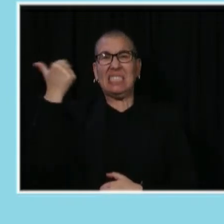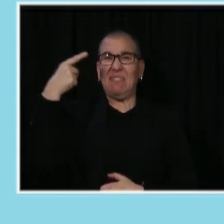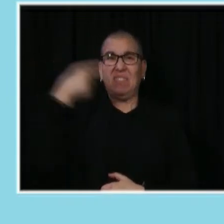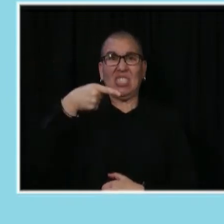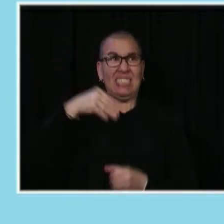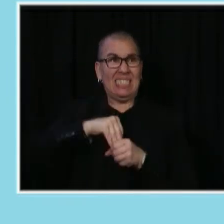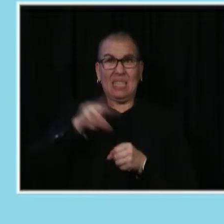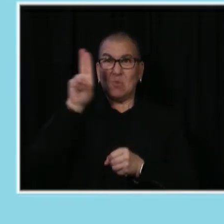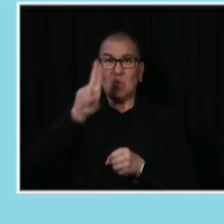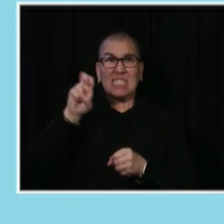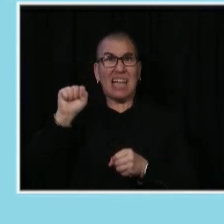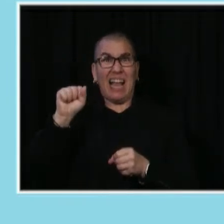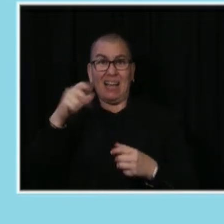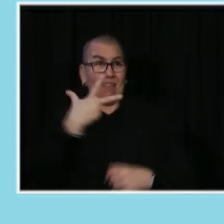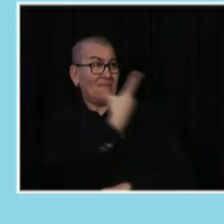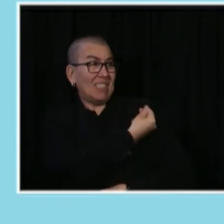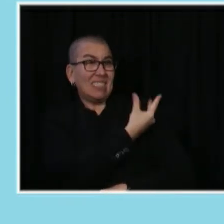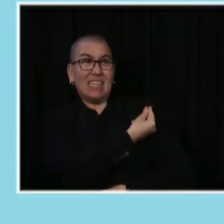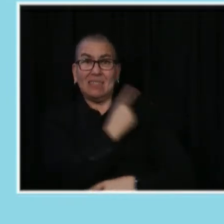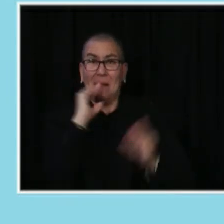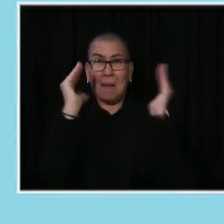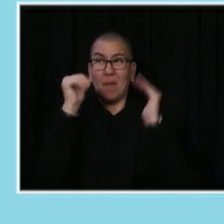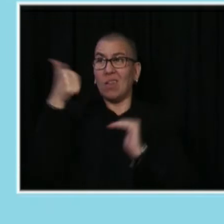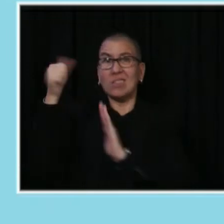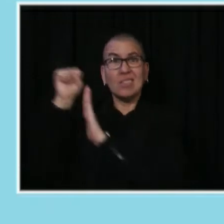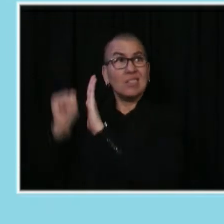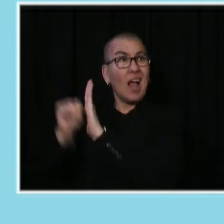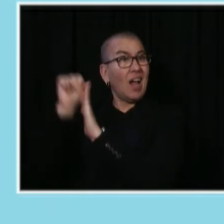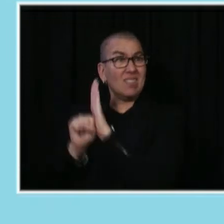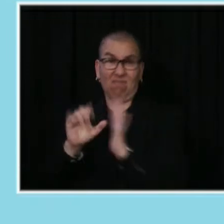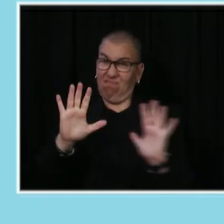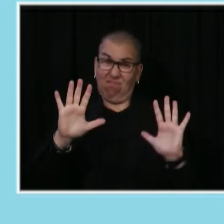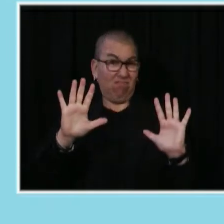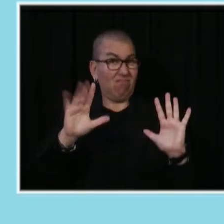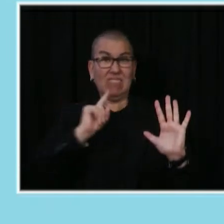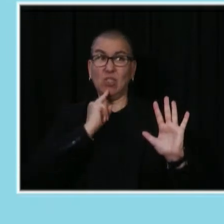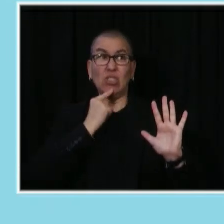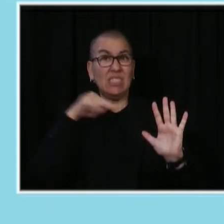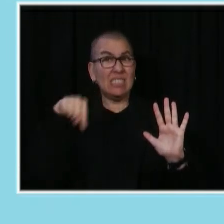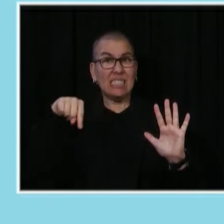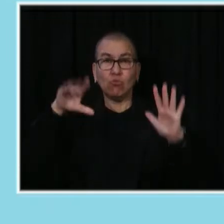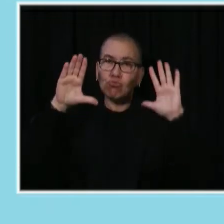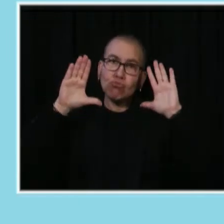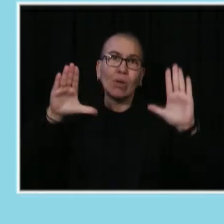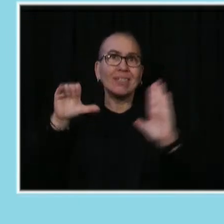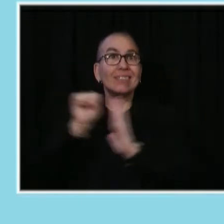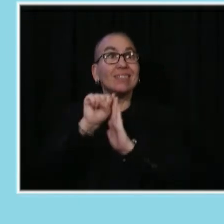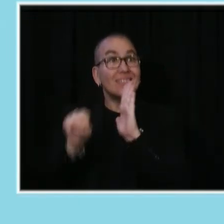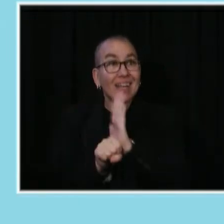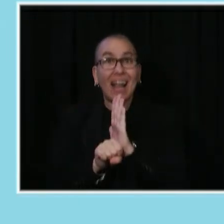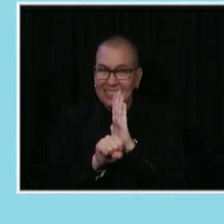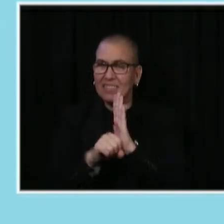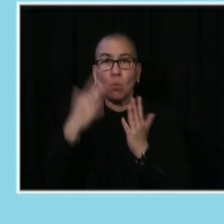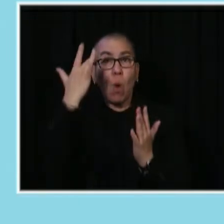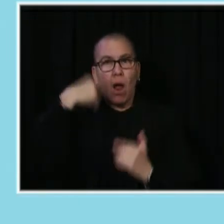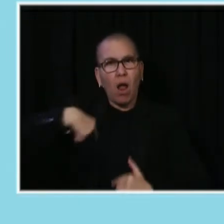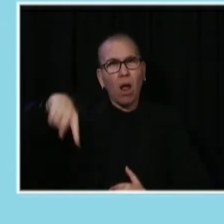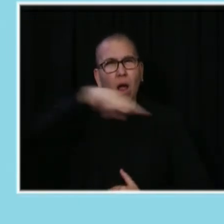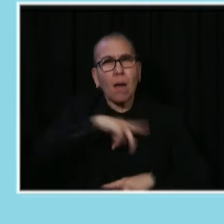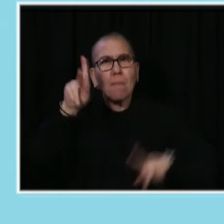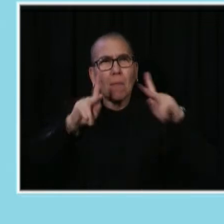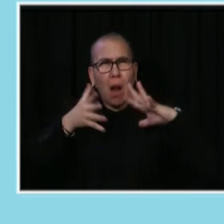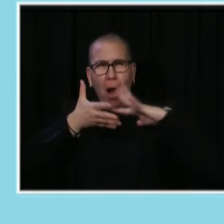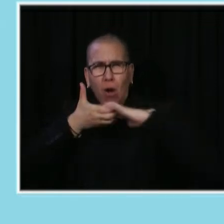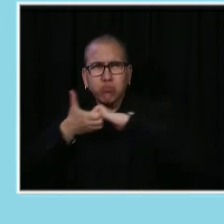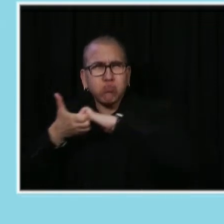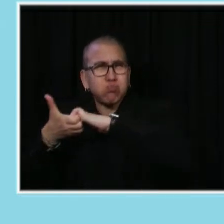vaccination and distribution of this. That was incredible hard work among state employees, private sector, nonprofits, faith-based groups, getting into